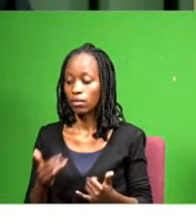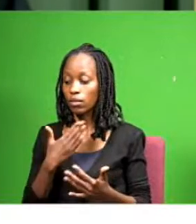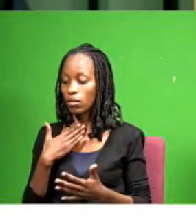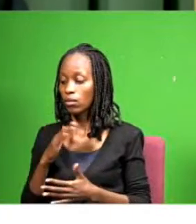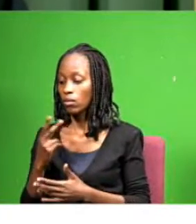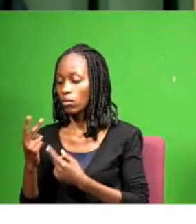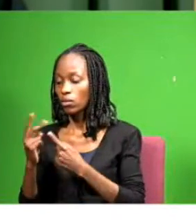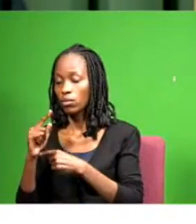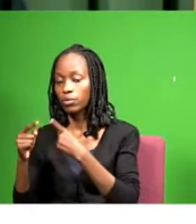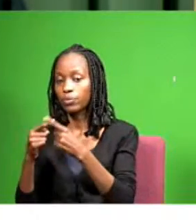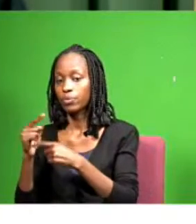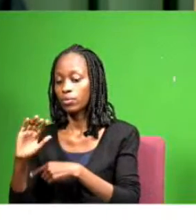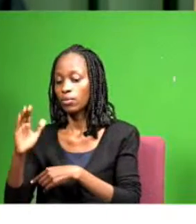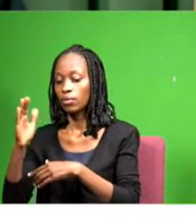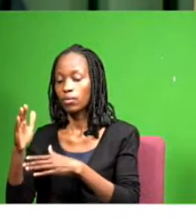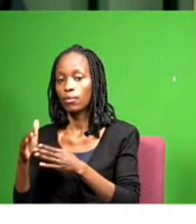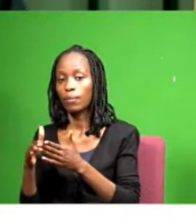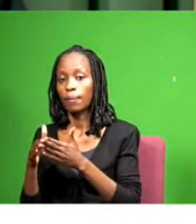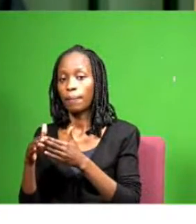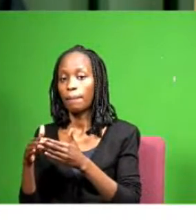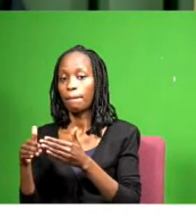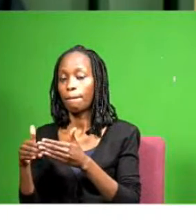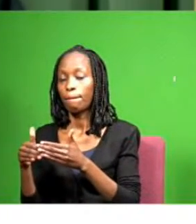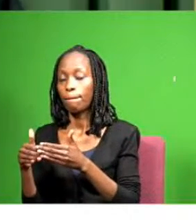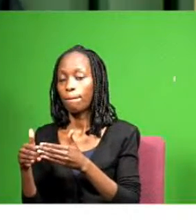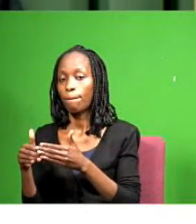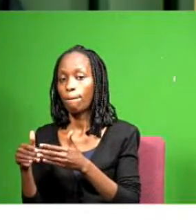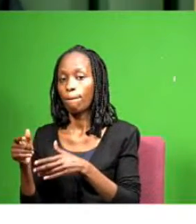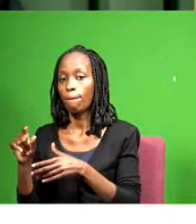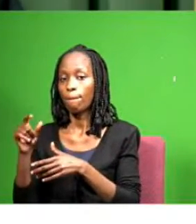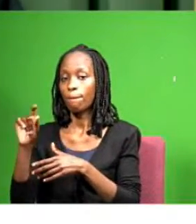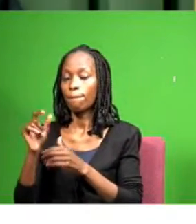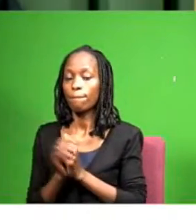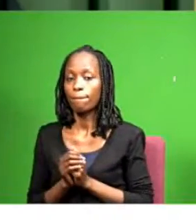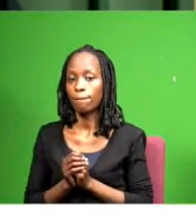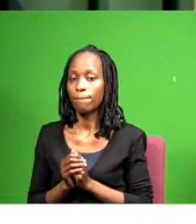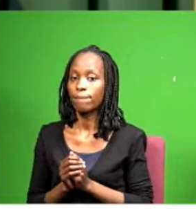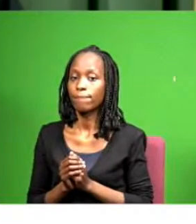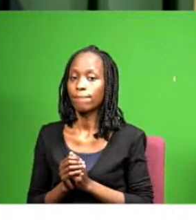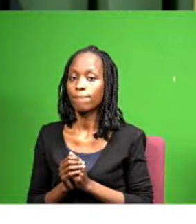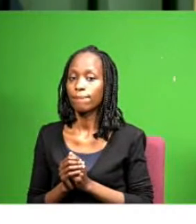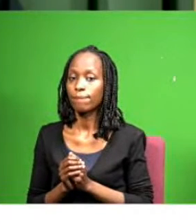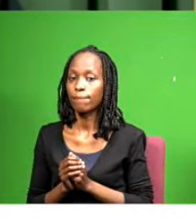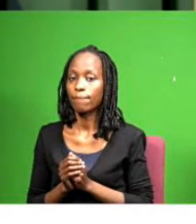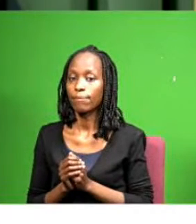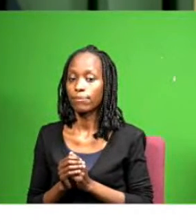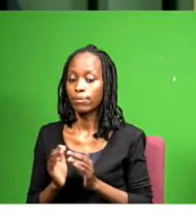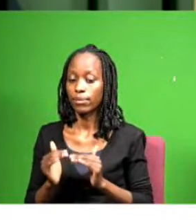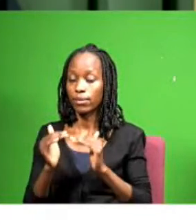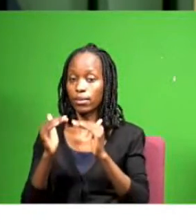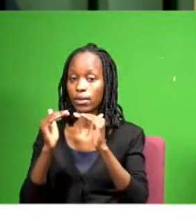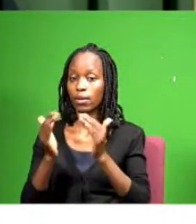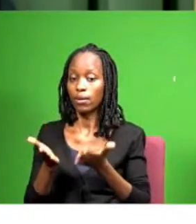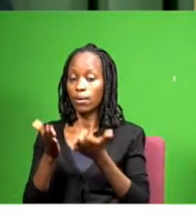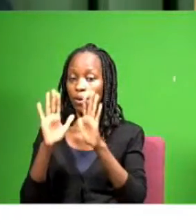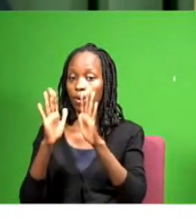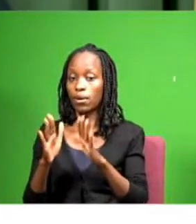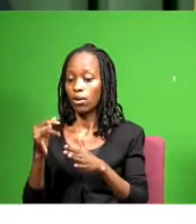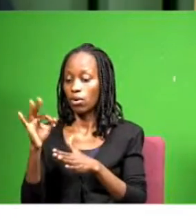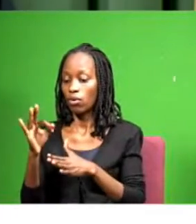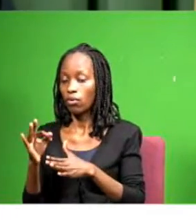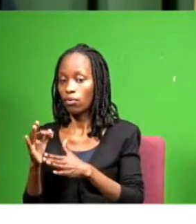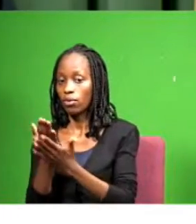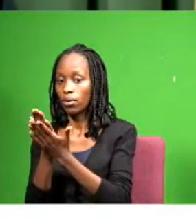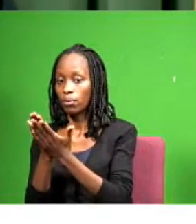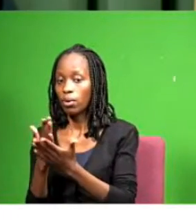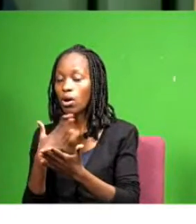Under Clause 10 and 74, as read together with the second schedule of this Amendment Bill, the promoters of the bill propose to increase the number